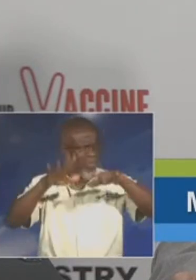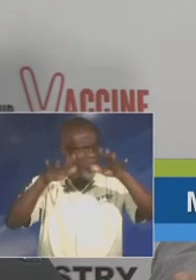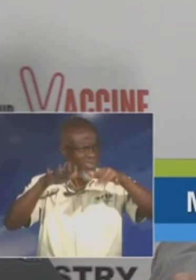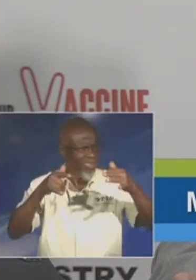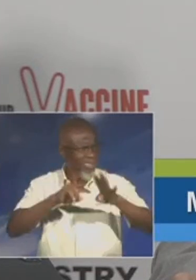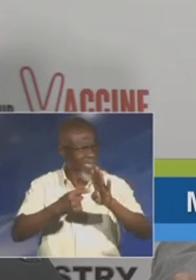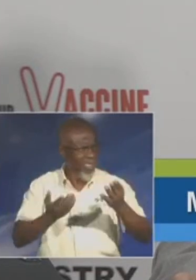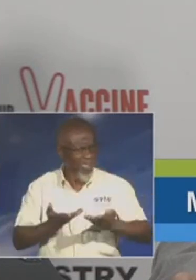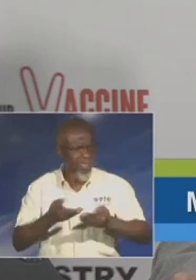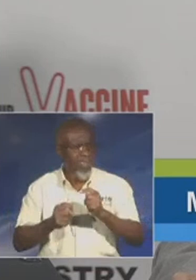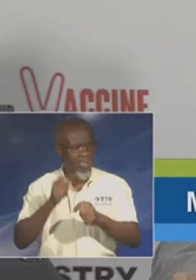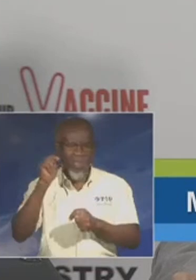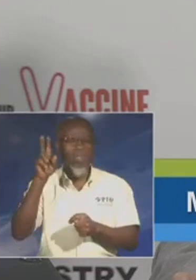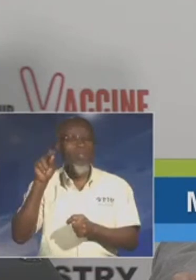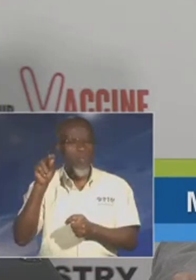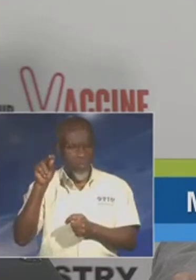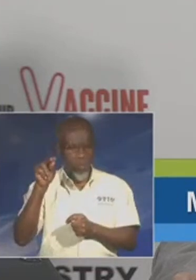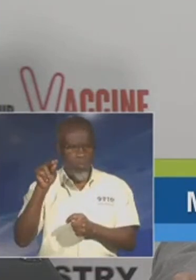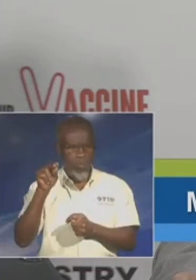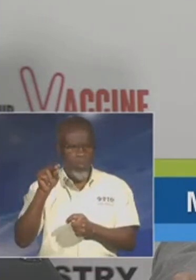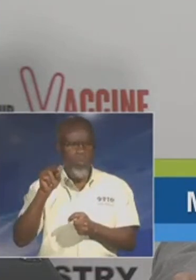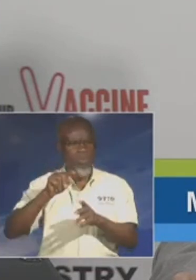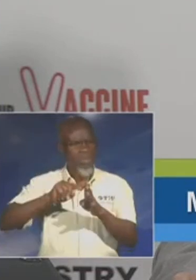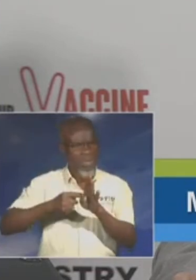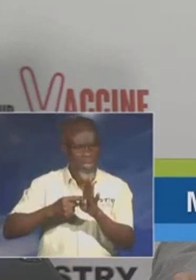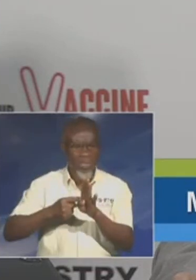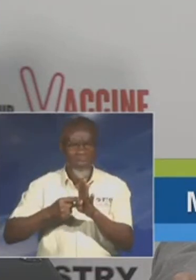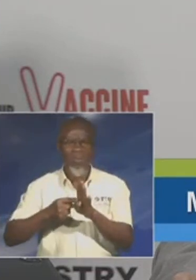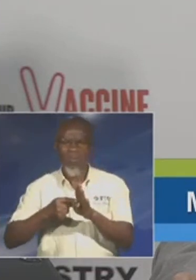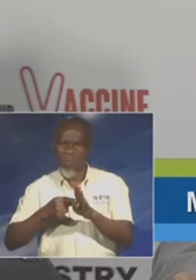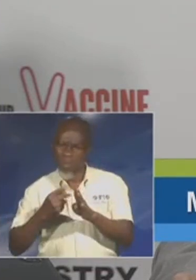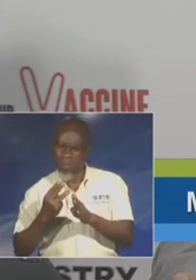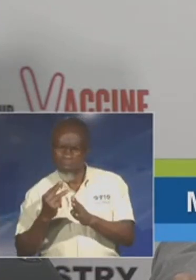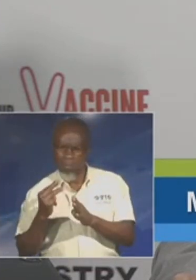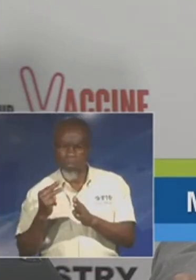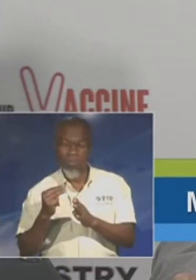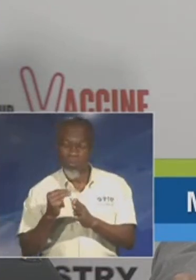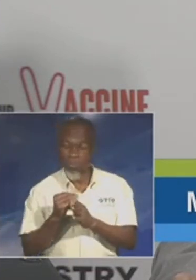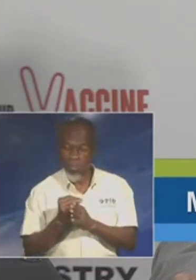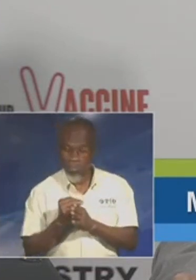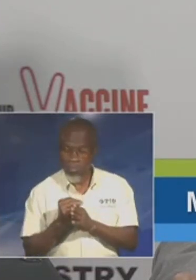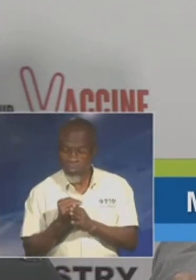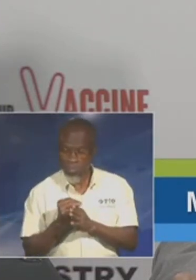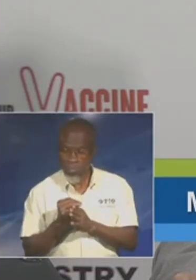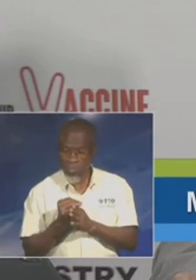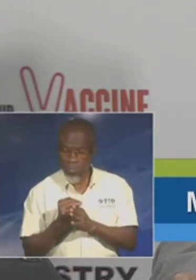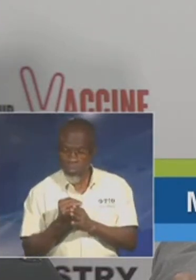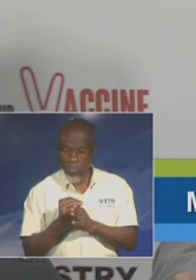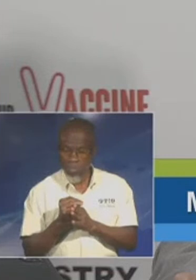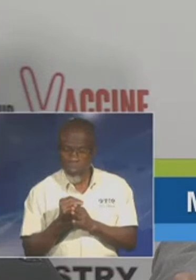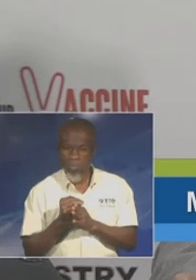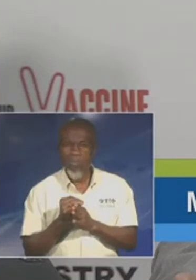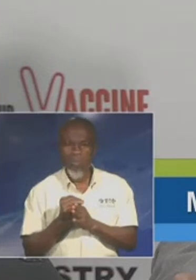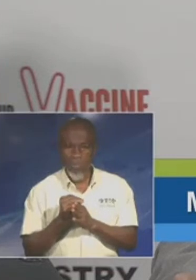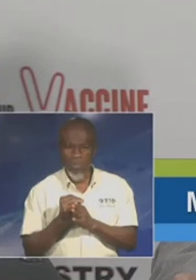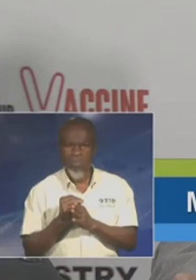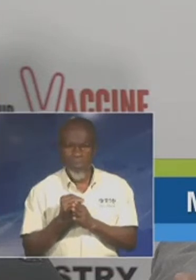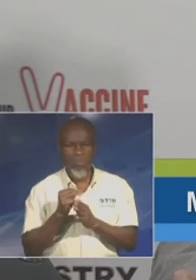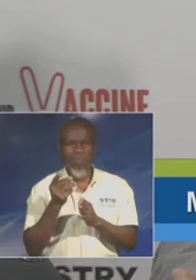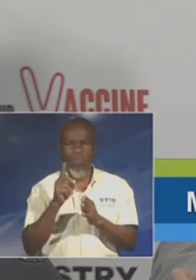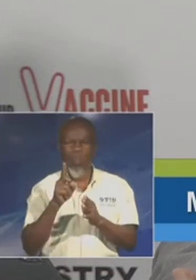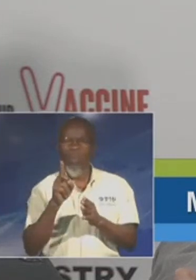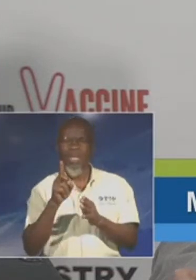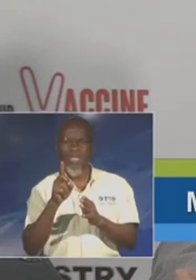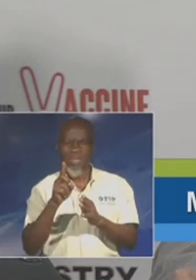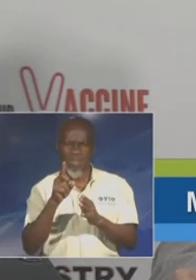November of any year to May of the following year. It coincides with the flu season in the northern